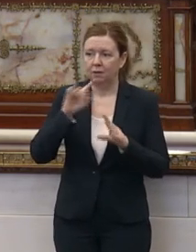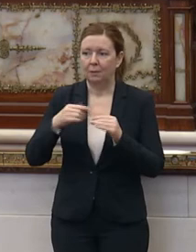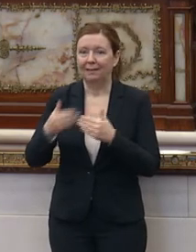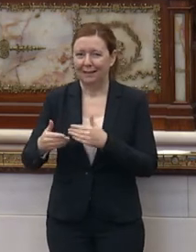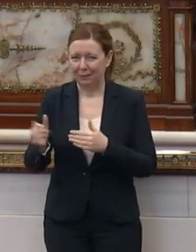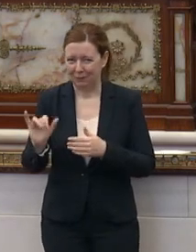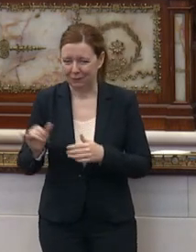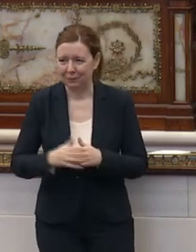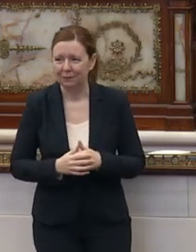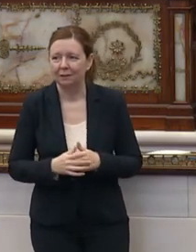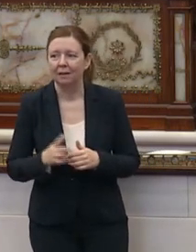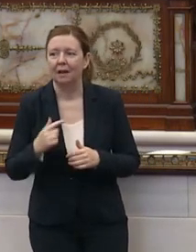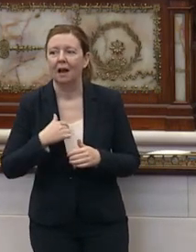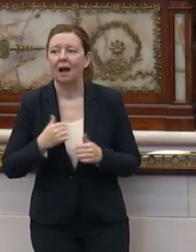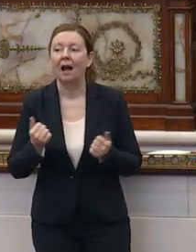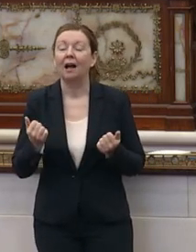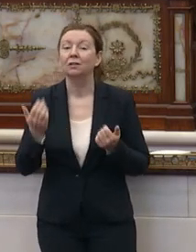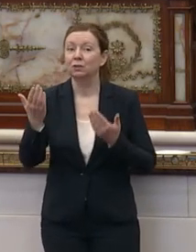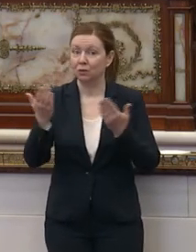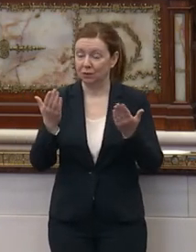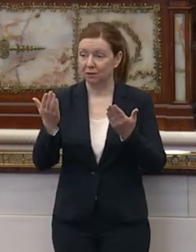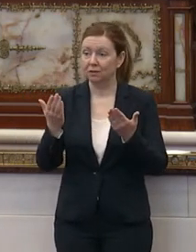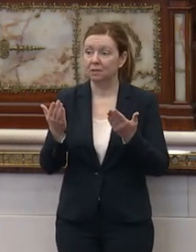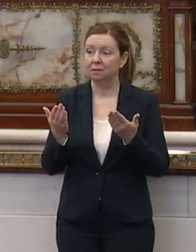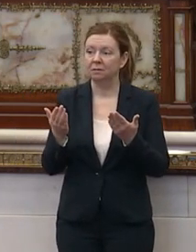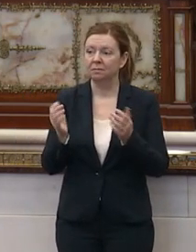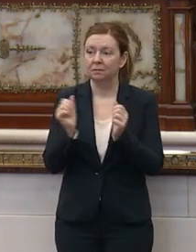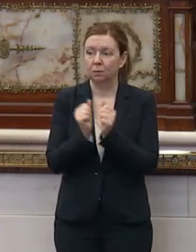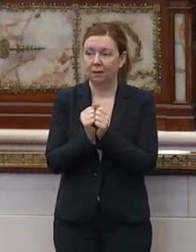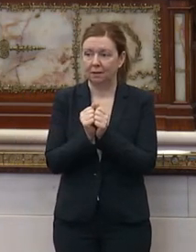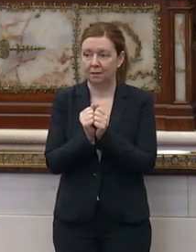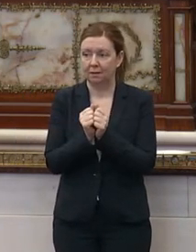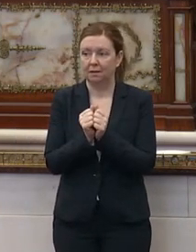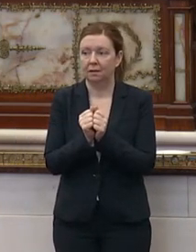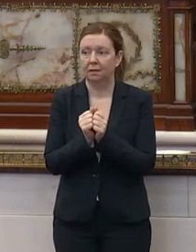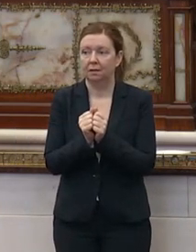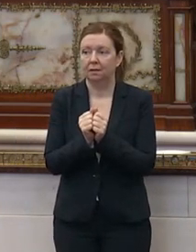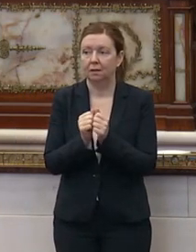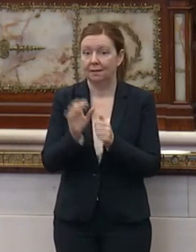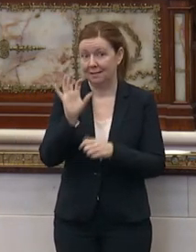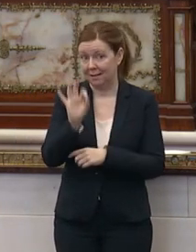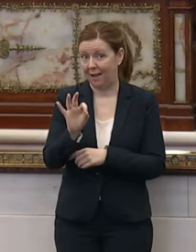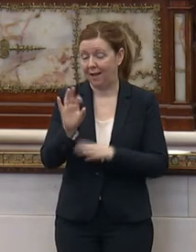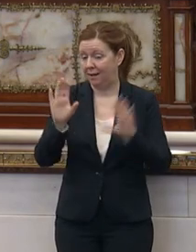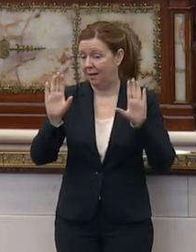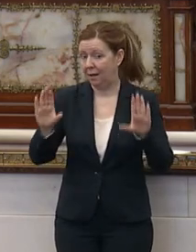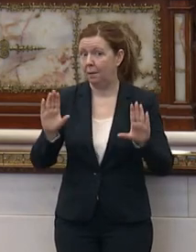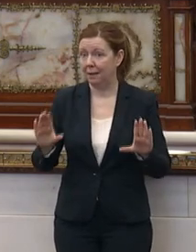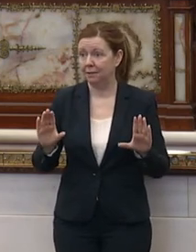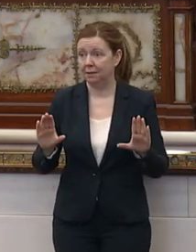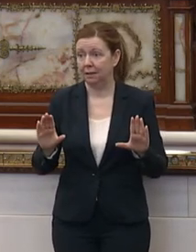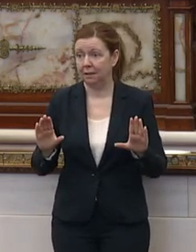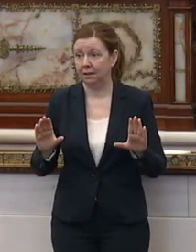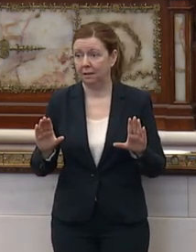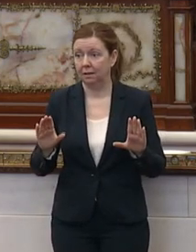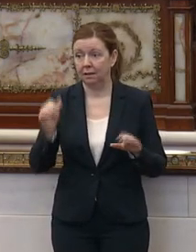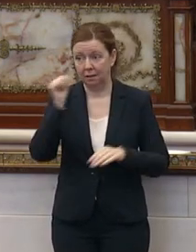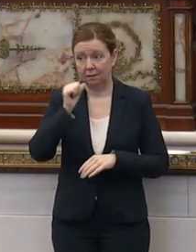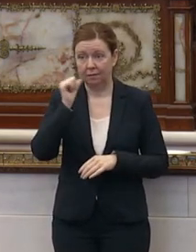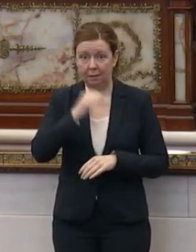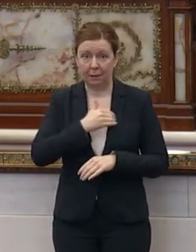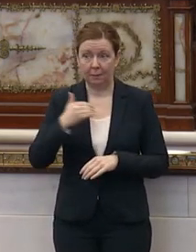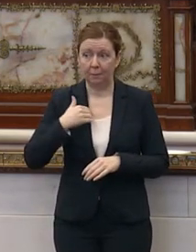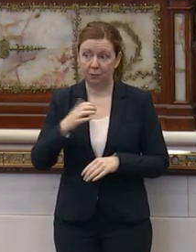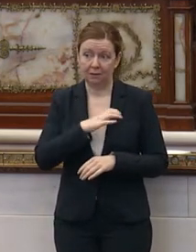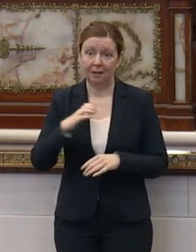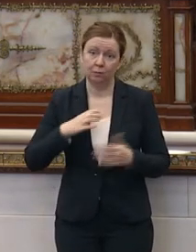one. I happen to serve with nine amazing female members